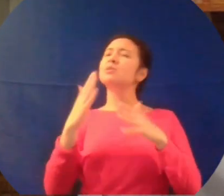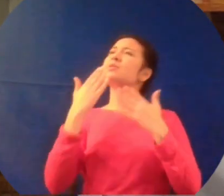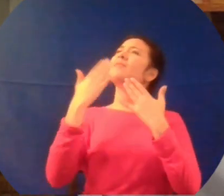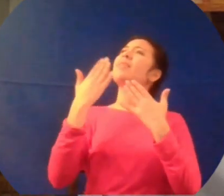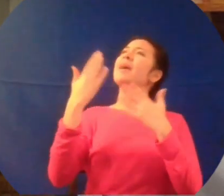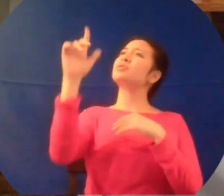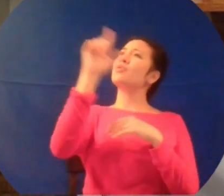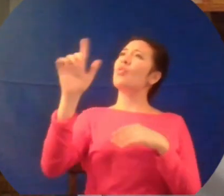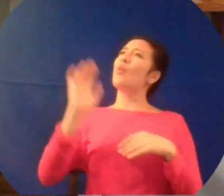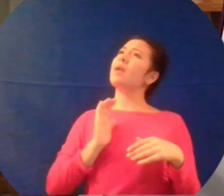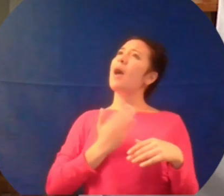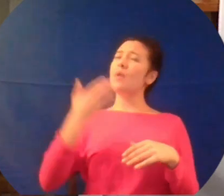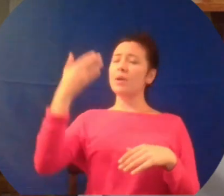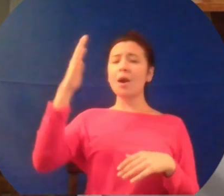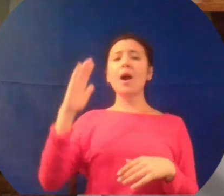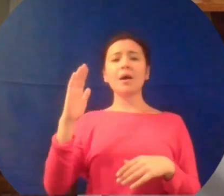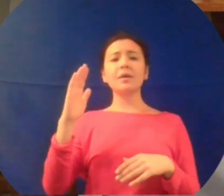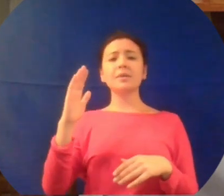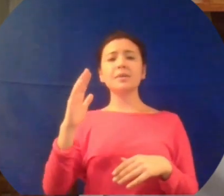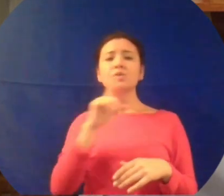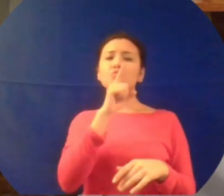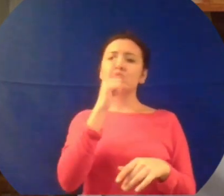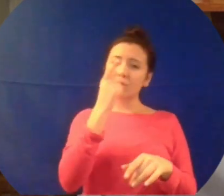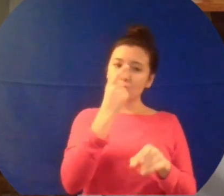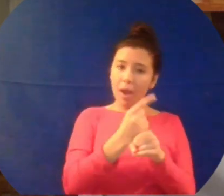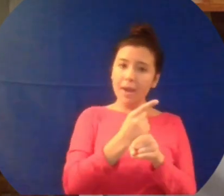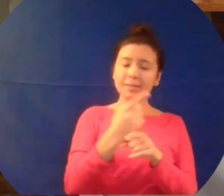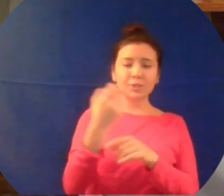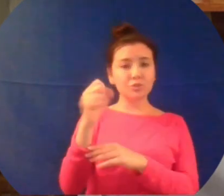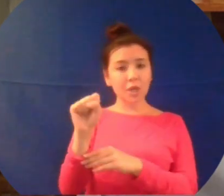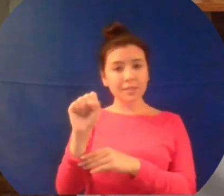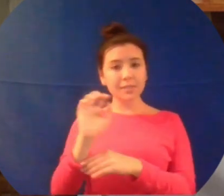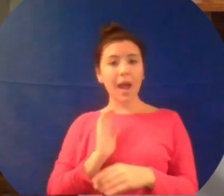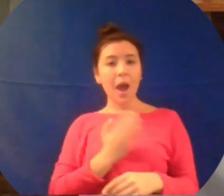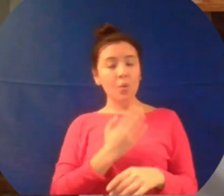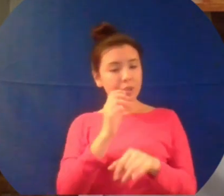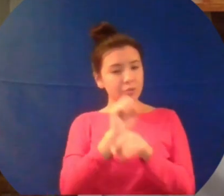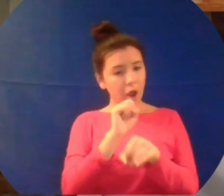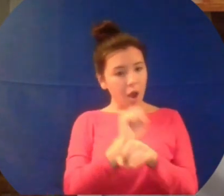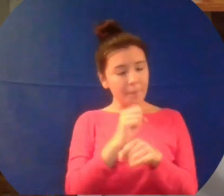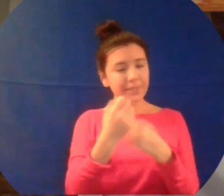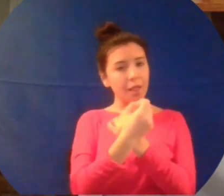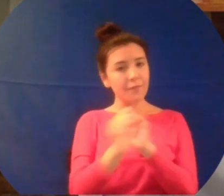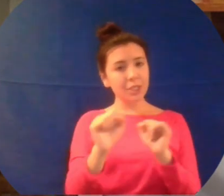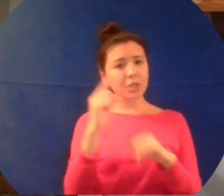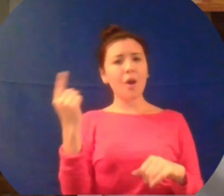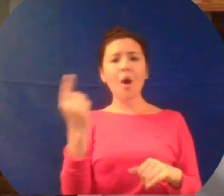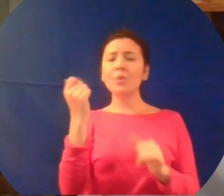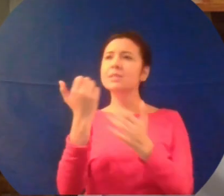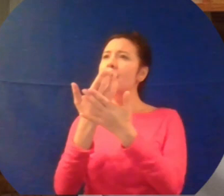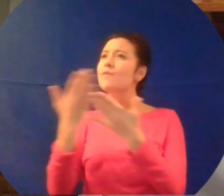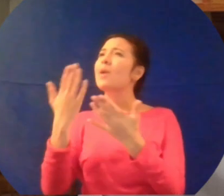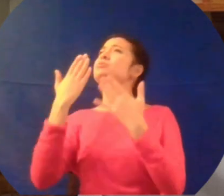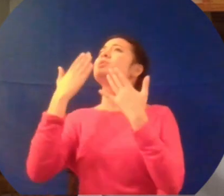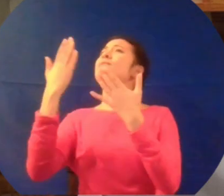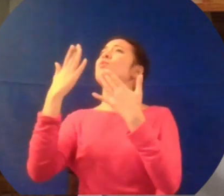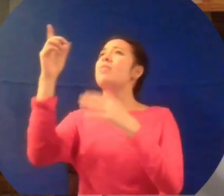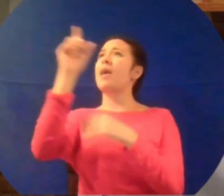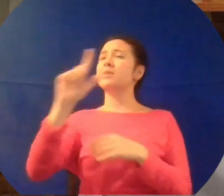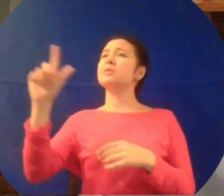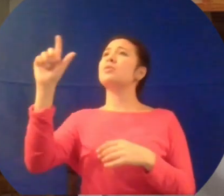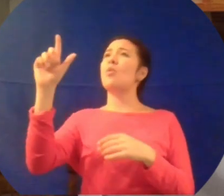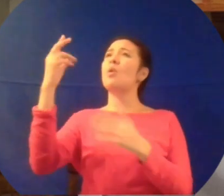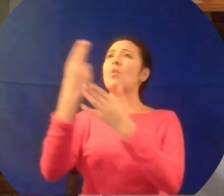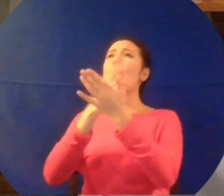our God. It is right and just. It is truly right and just, our duty and our salvation, always and everywhere to give you thanks,